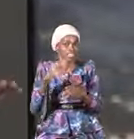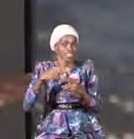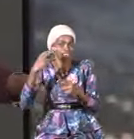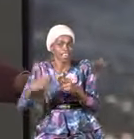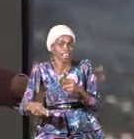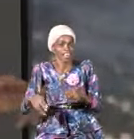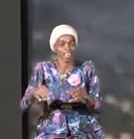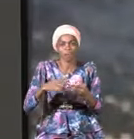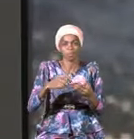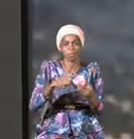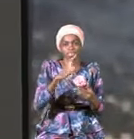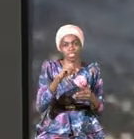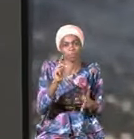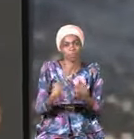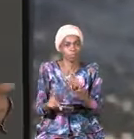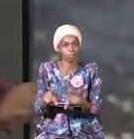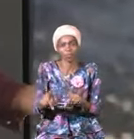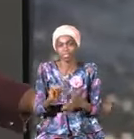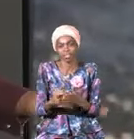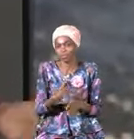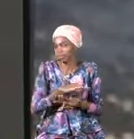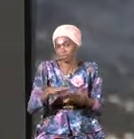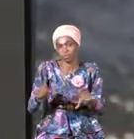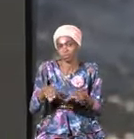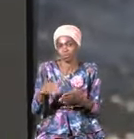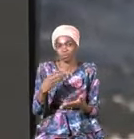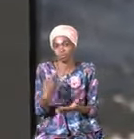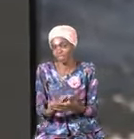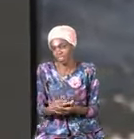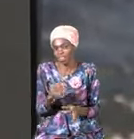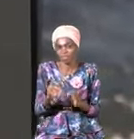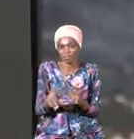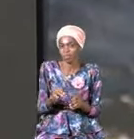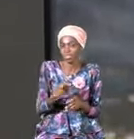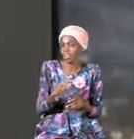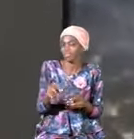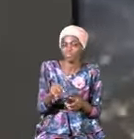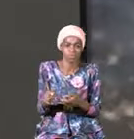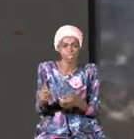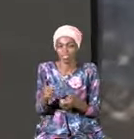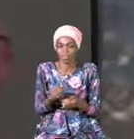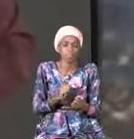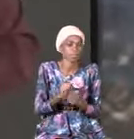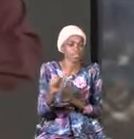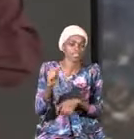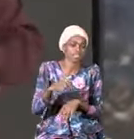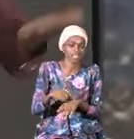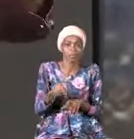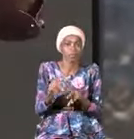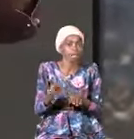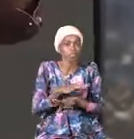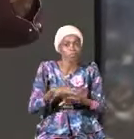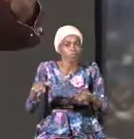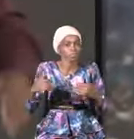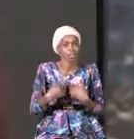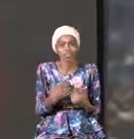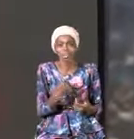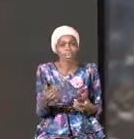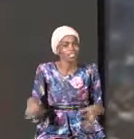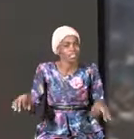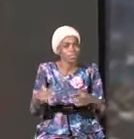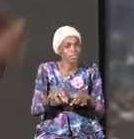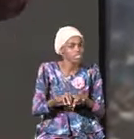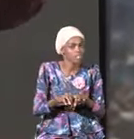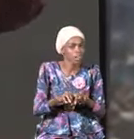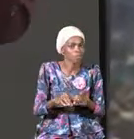the never-do-wells, the people that are just marking time, the people that do not have any special goal in